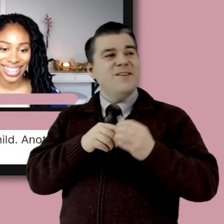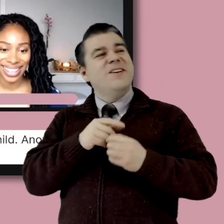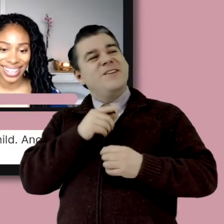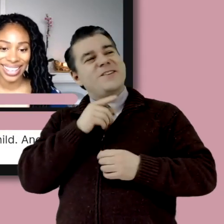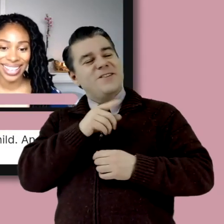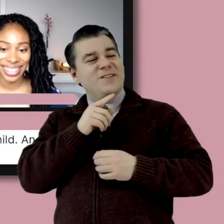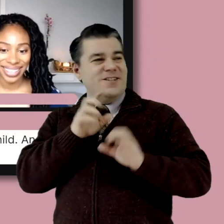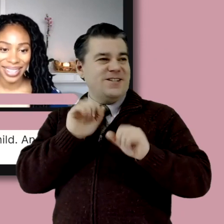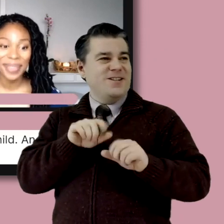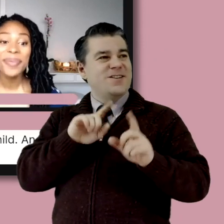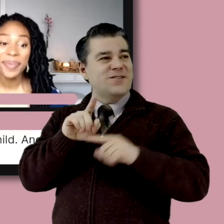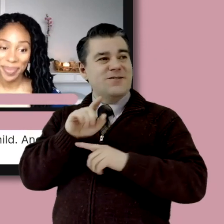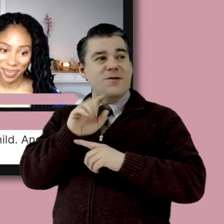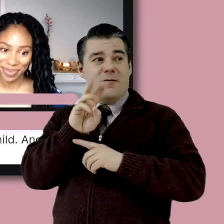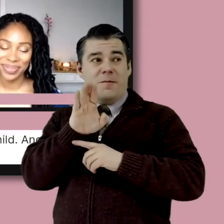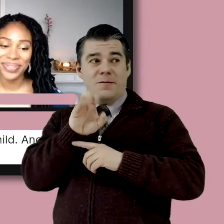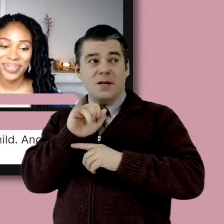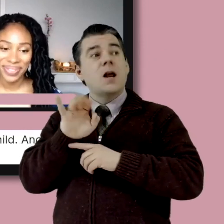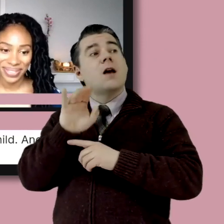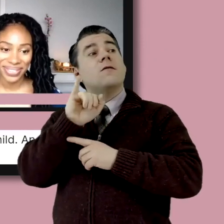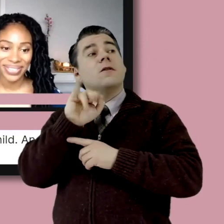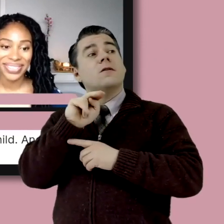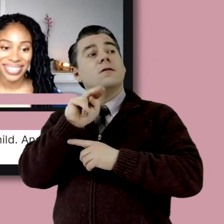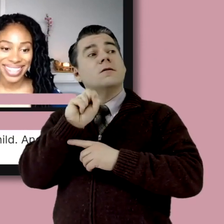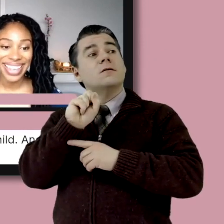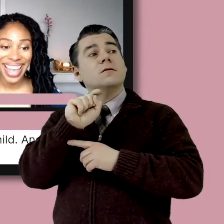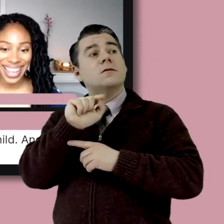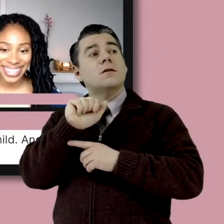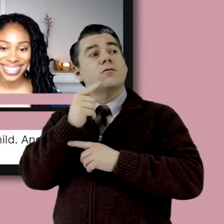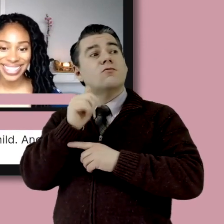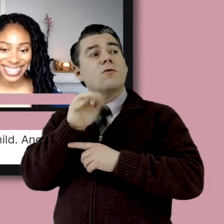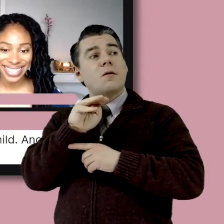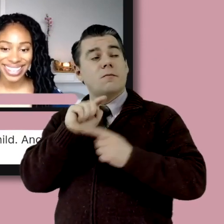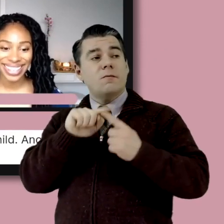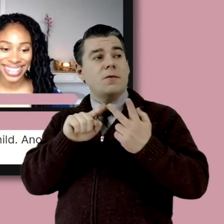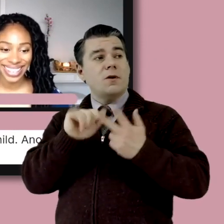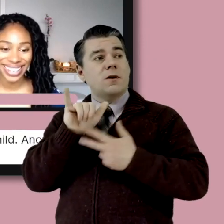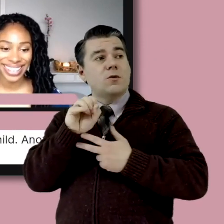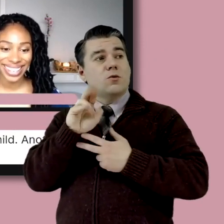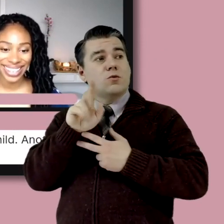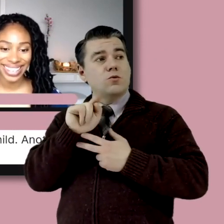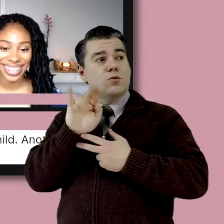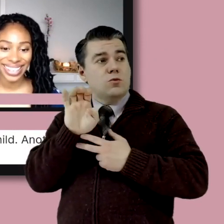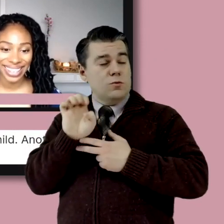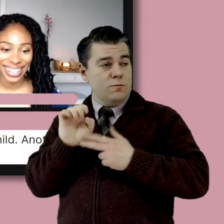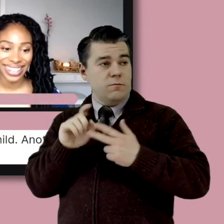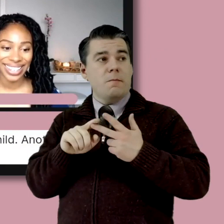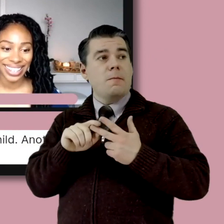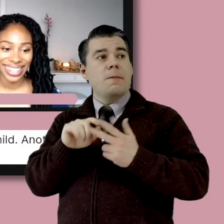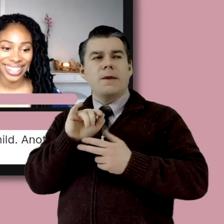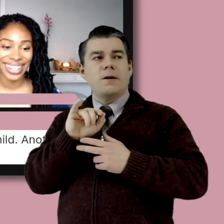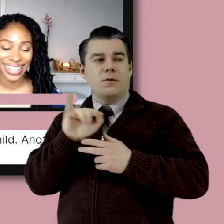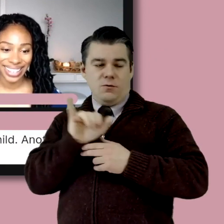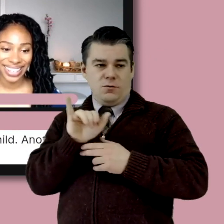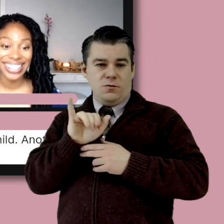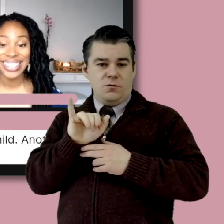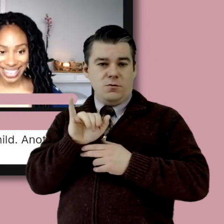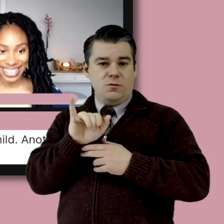have Instagram, right? And of course, your YouTube channel. yeah. And your Instagram is also Nicole Amber,